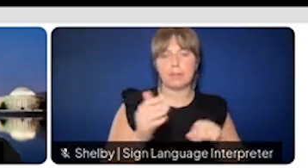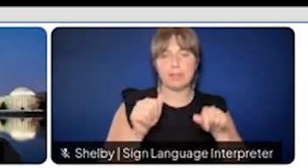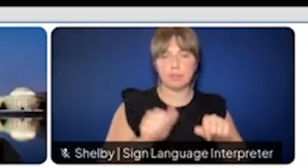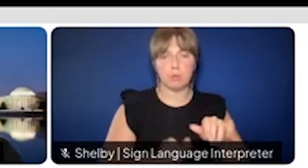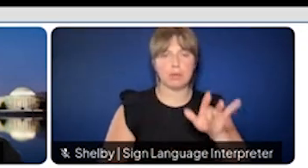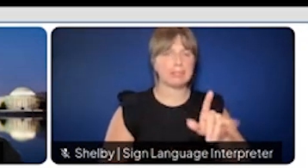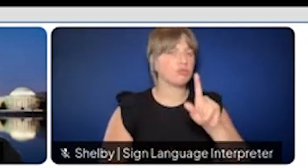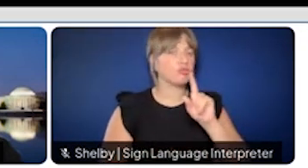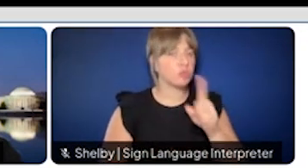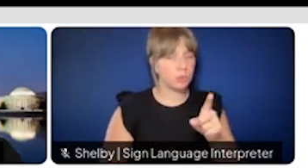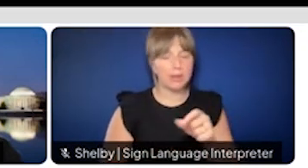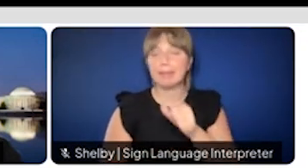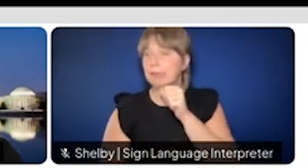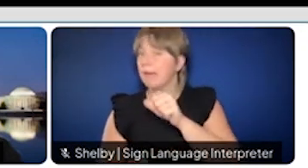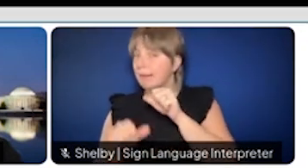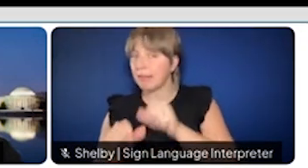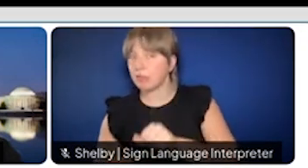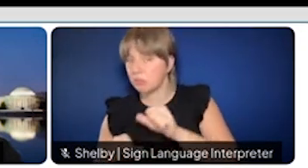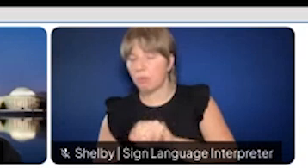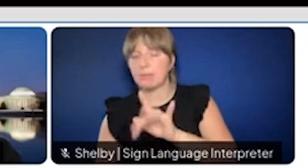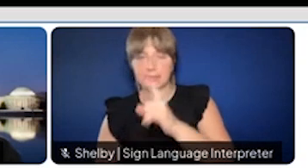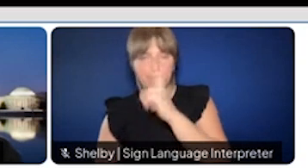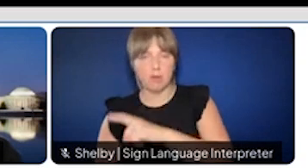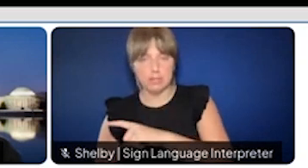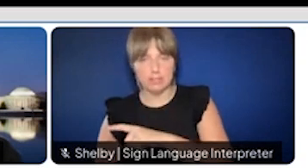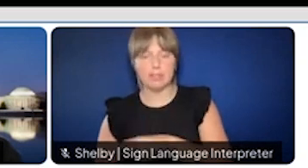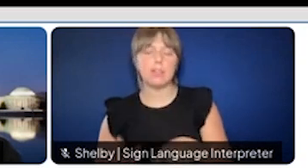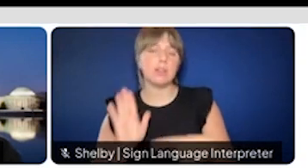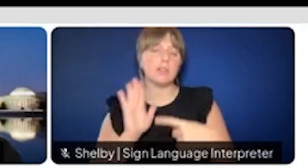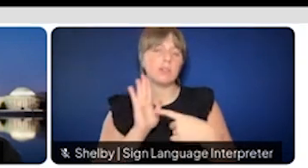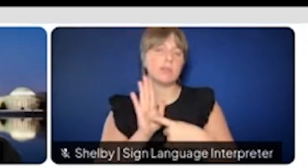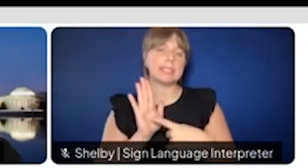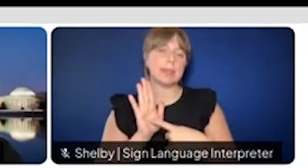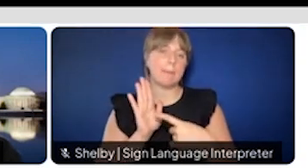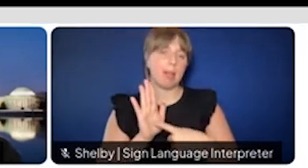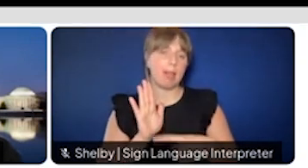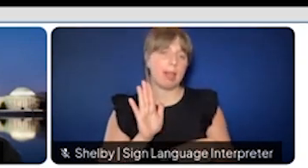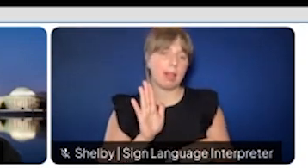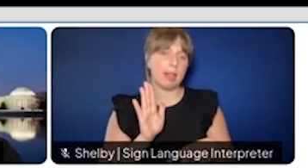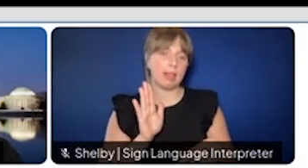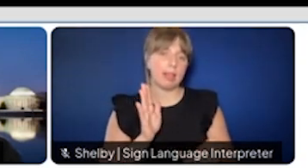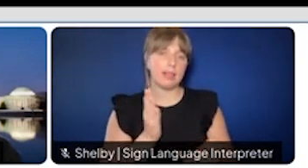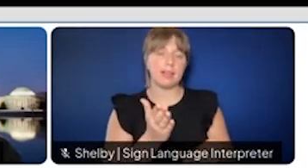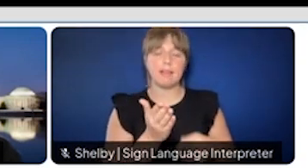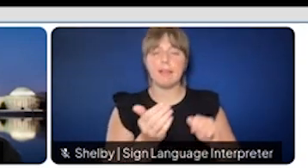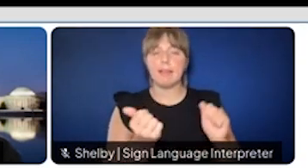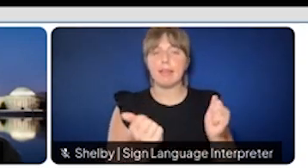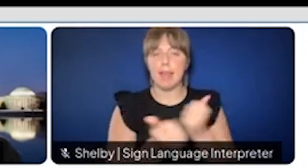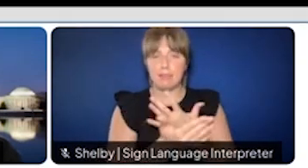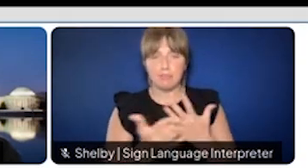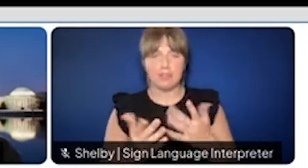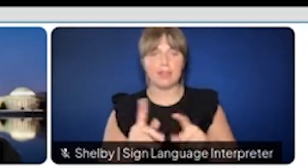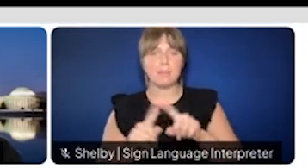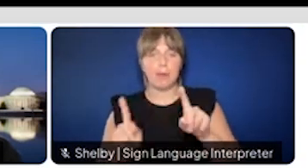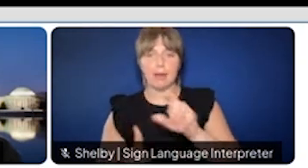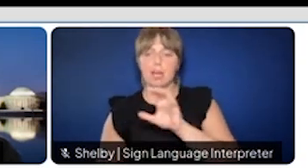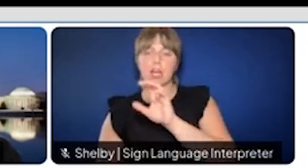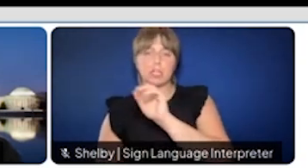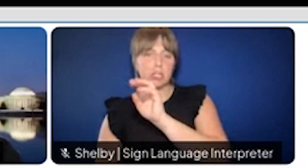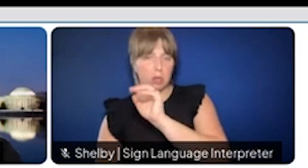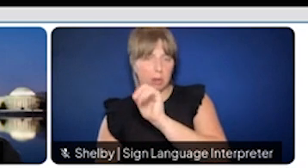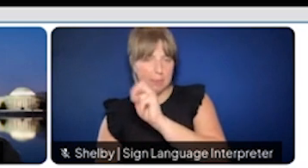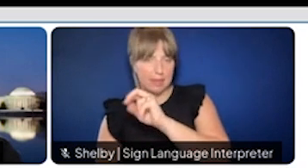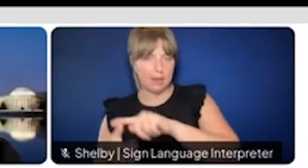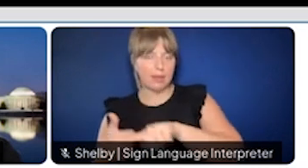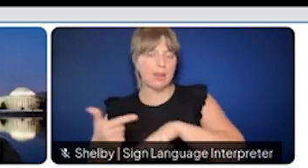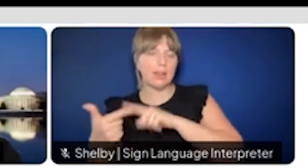true, and eligible false. So for example, here we say everything besides common and options are ineligible.